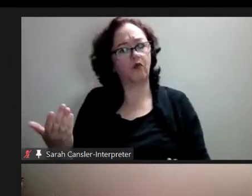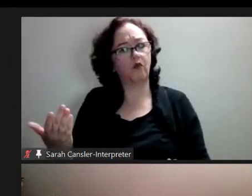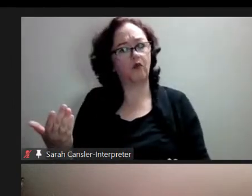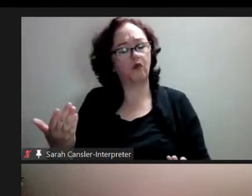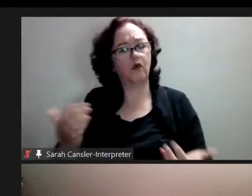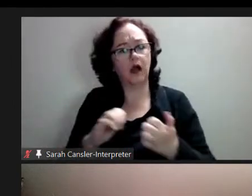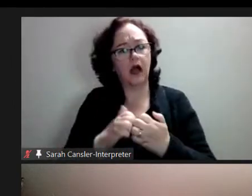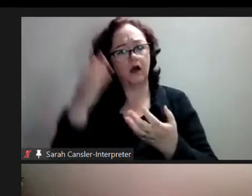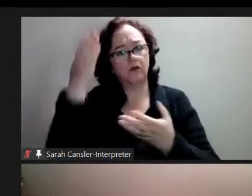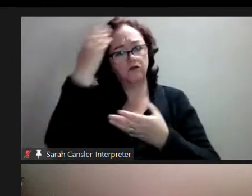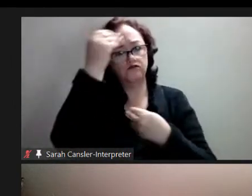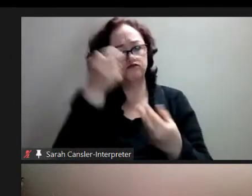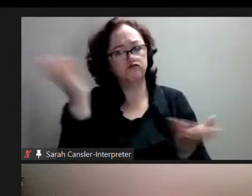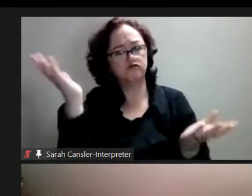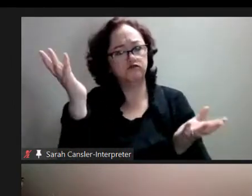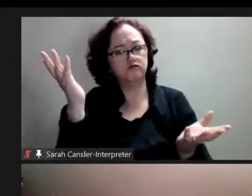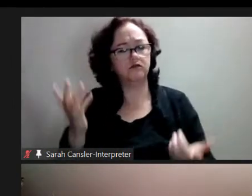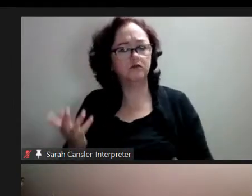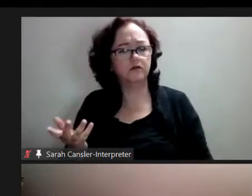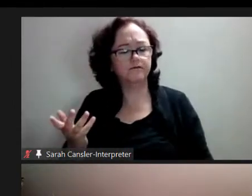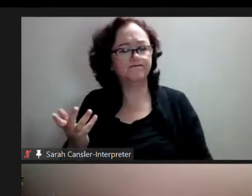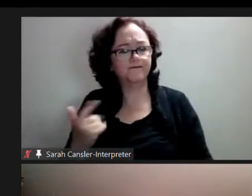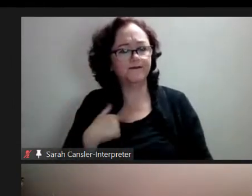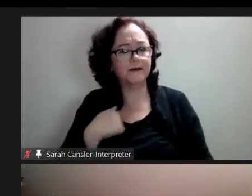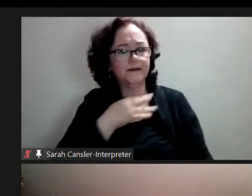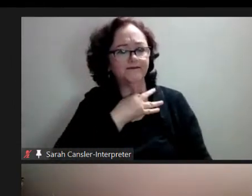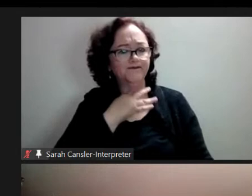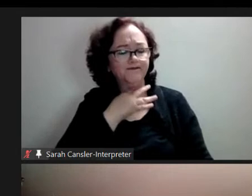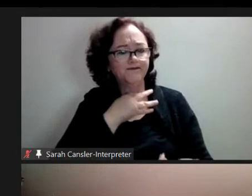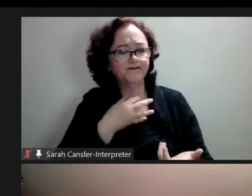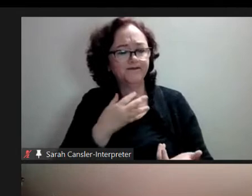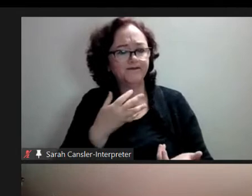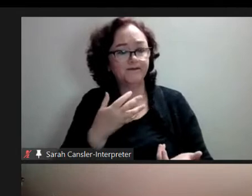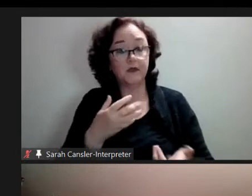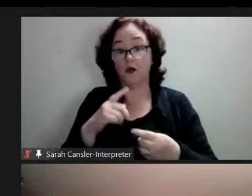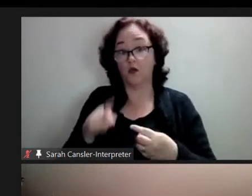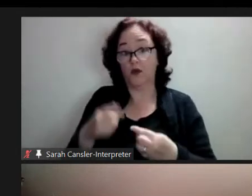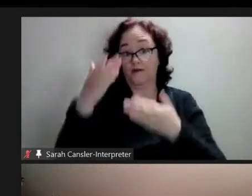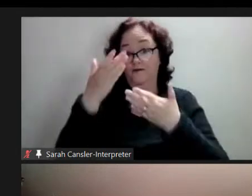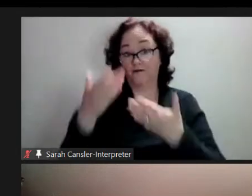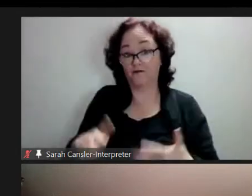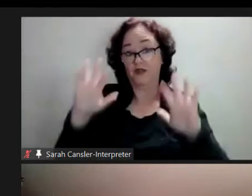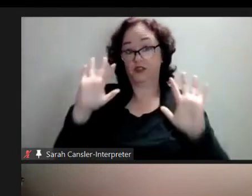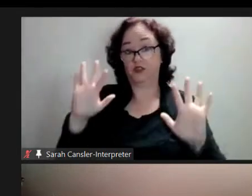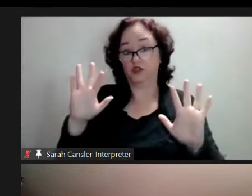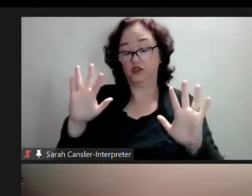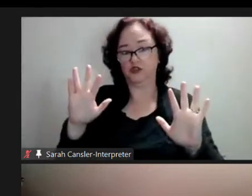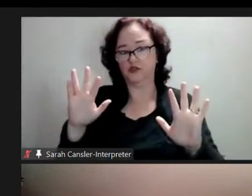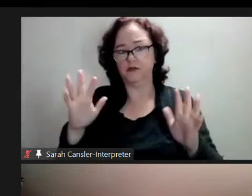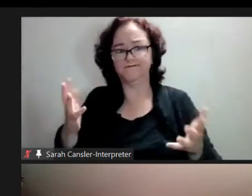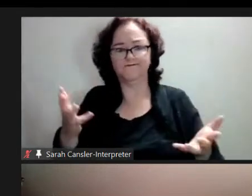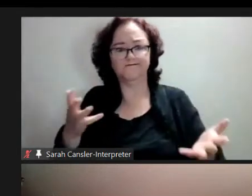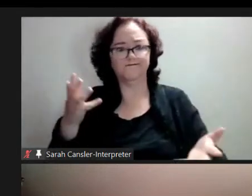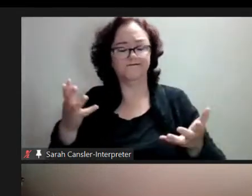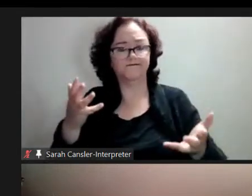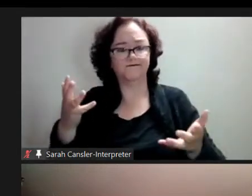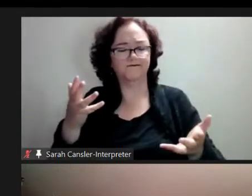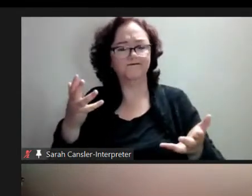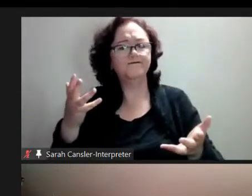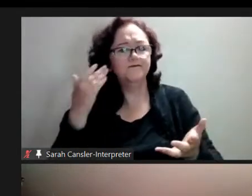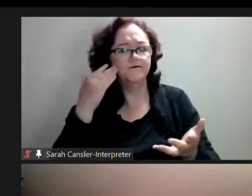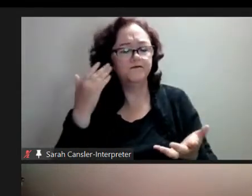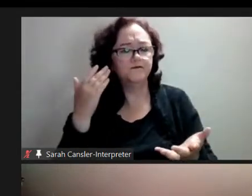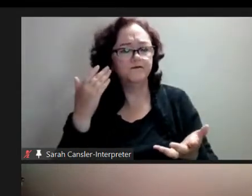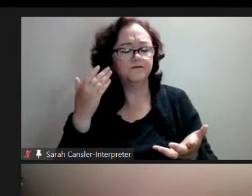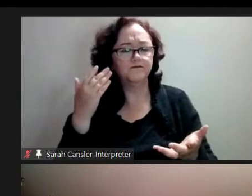curious about after completion and just that information